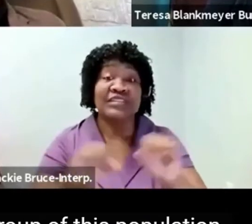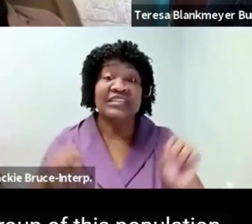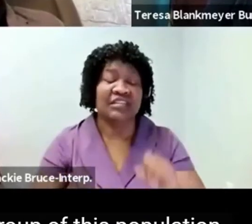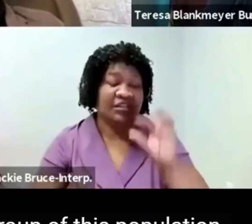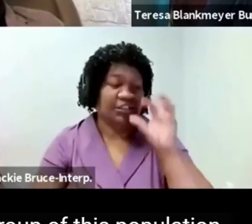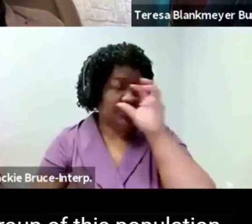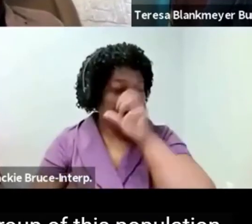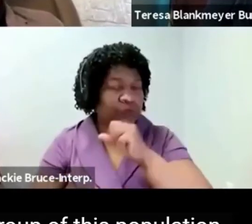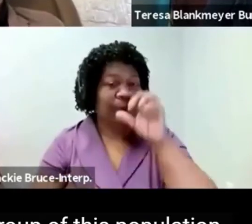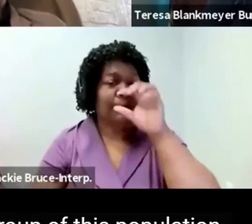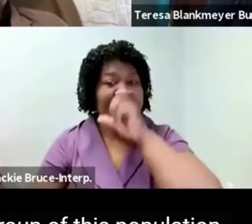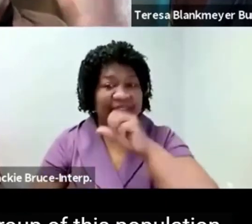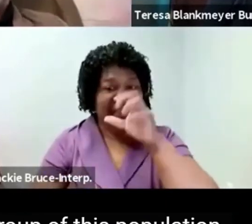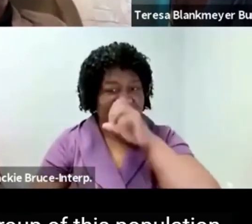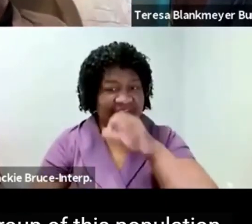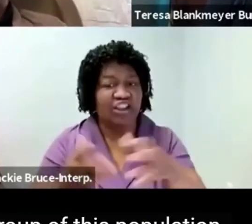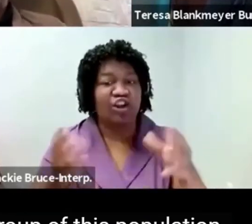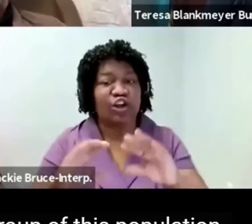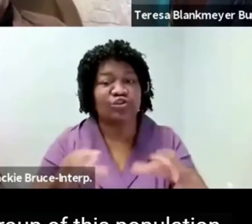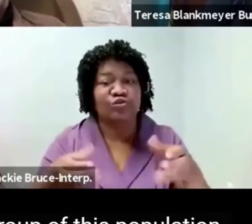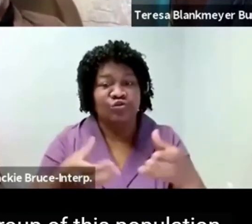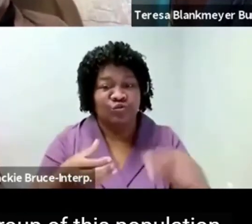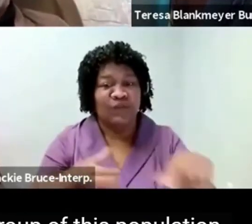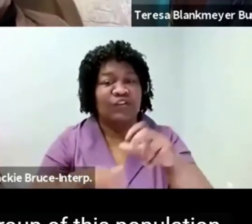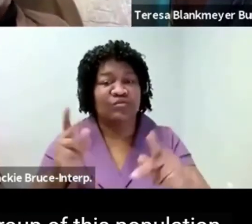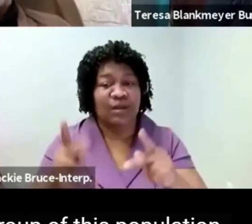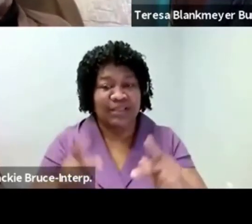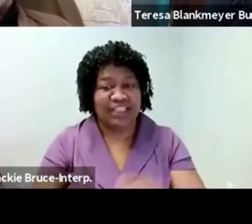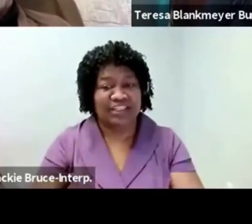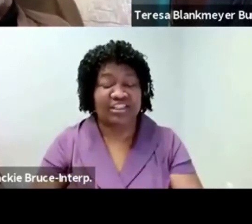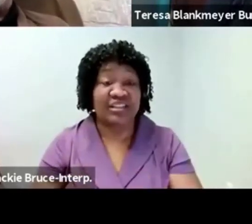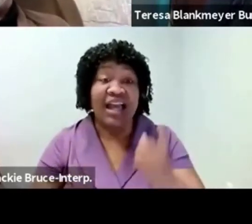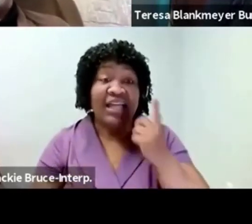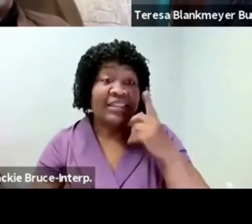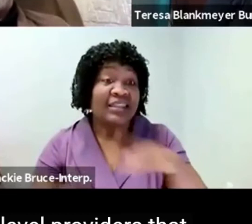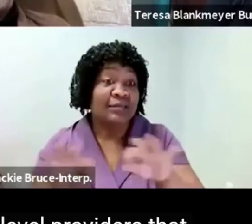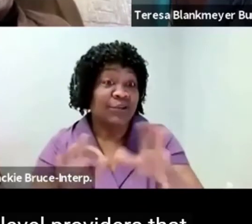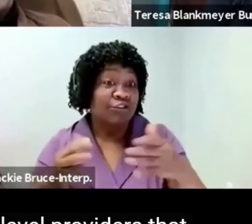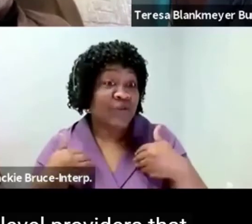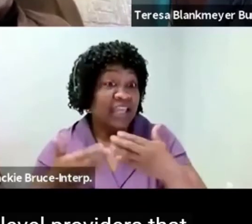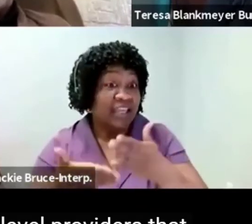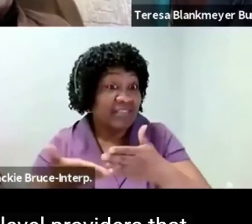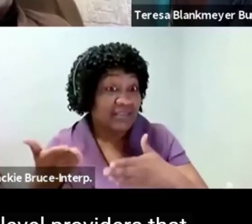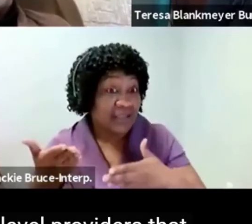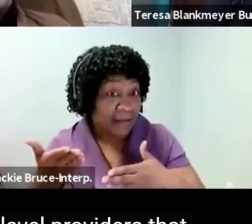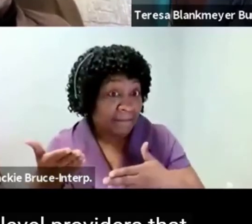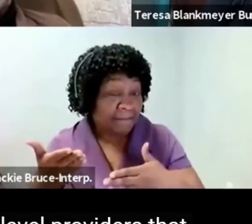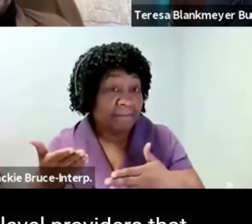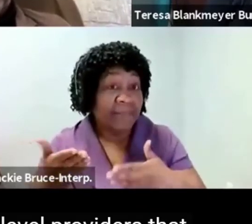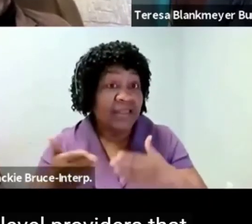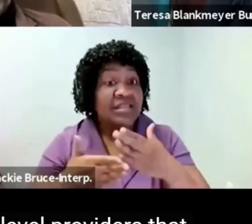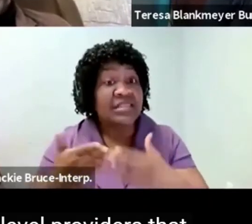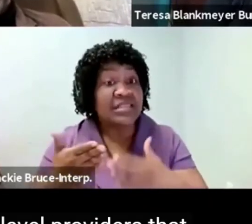a large group of this population. I think you do have some